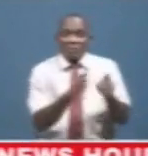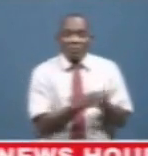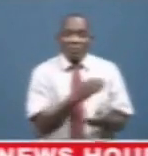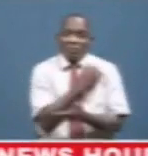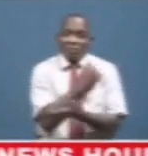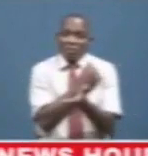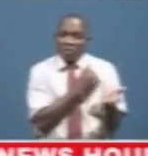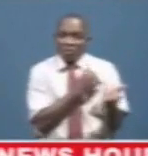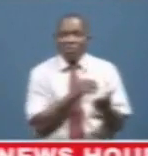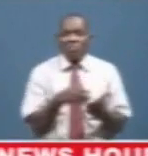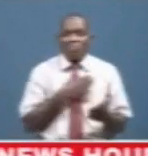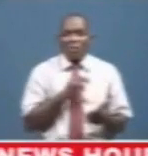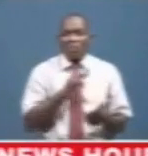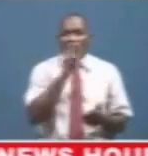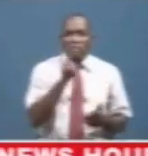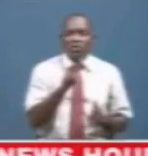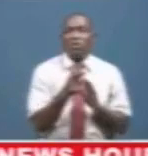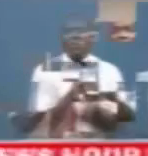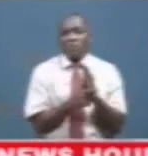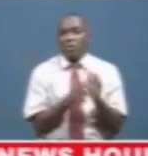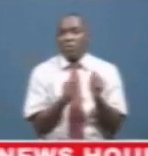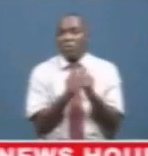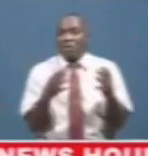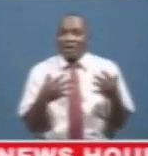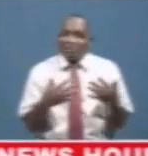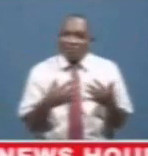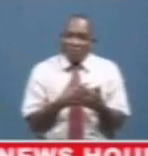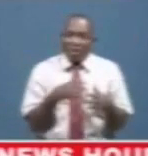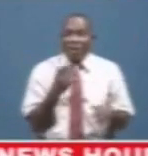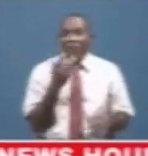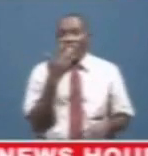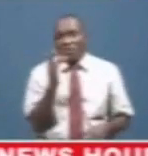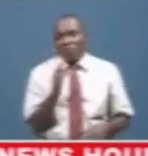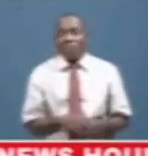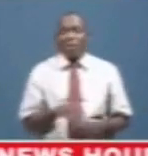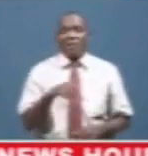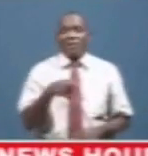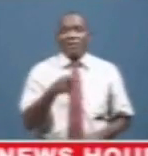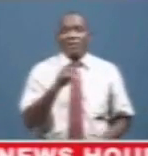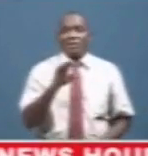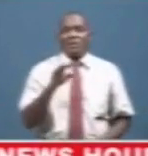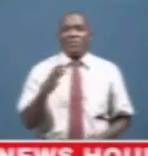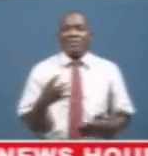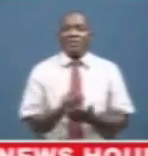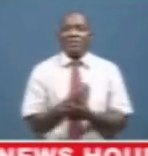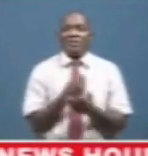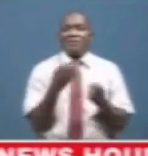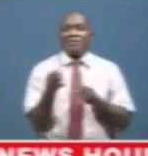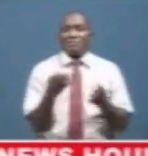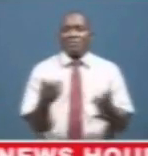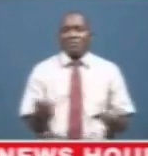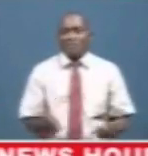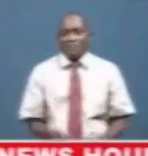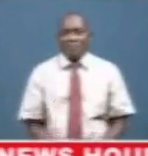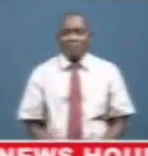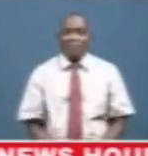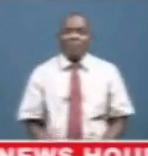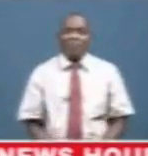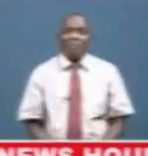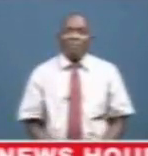to strictly apply the law without fear or favor. For GBC News, Clara Mlano reporting.